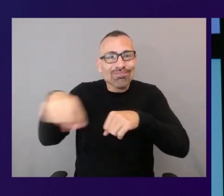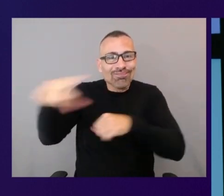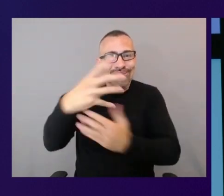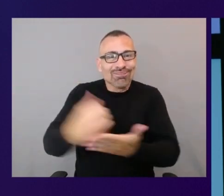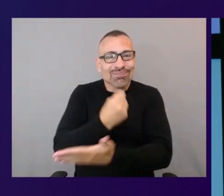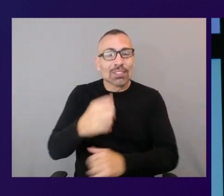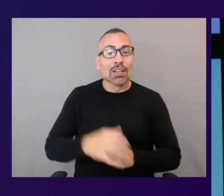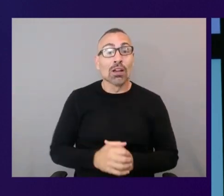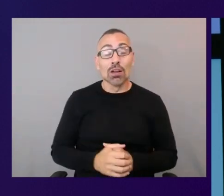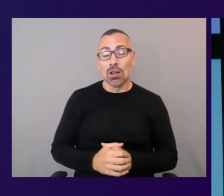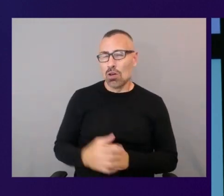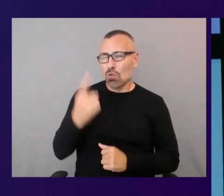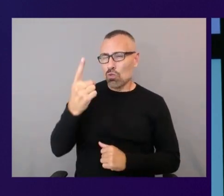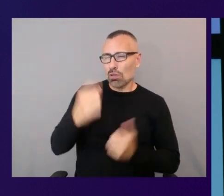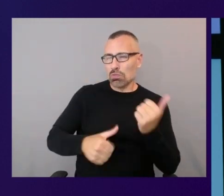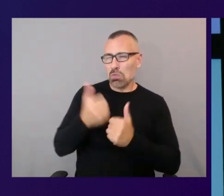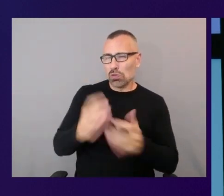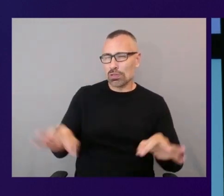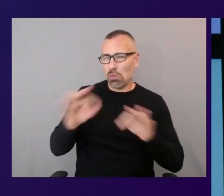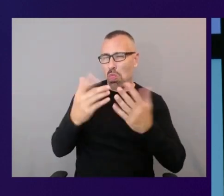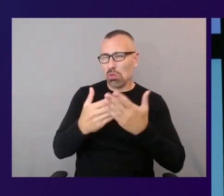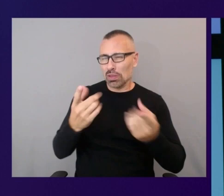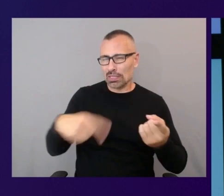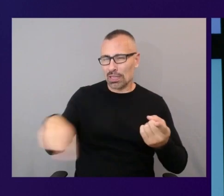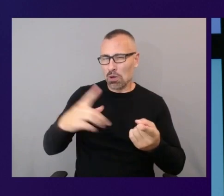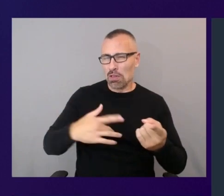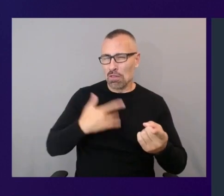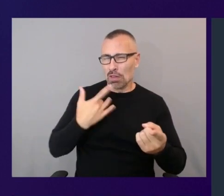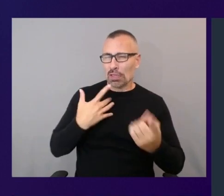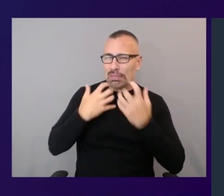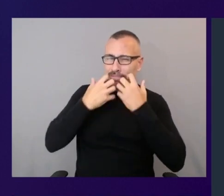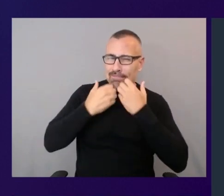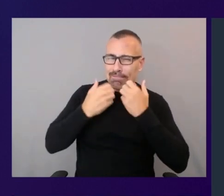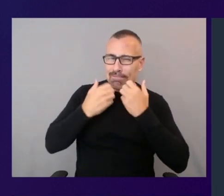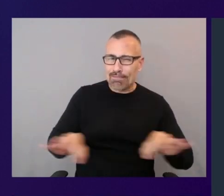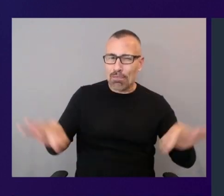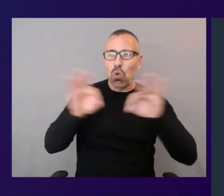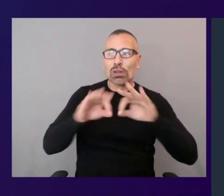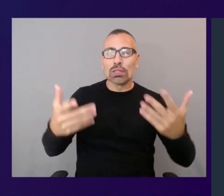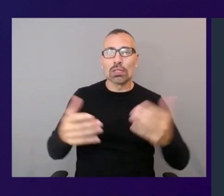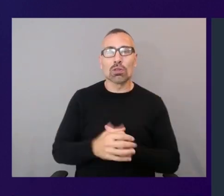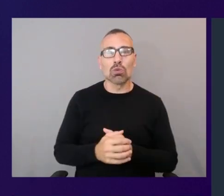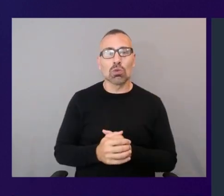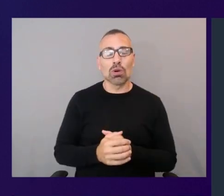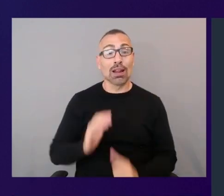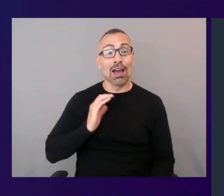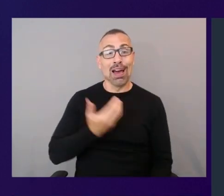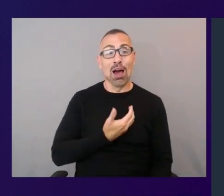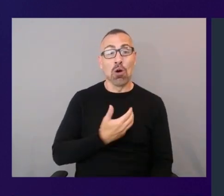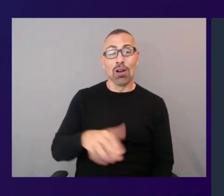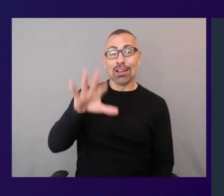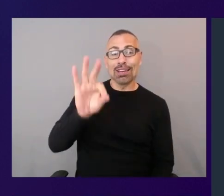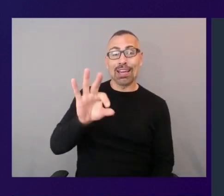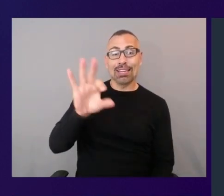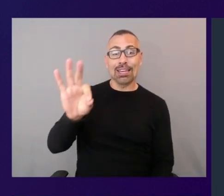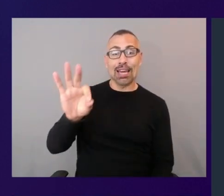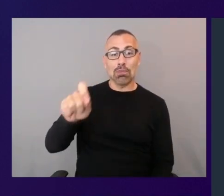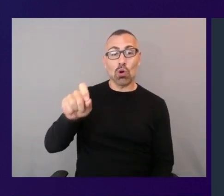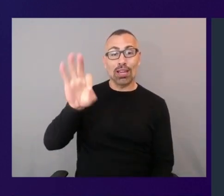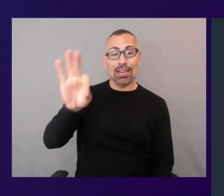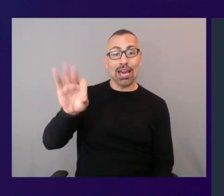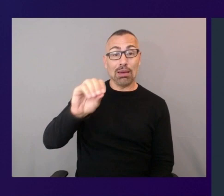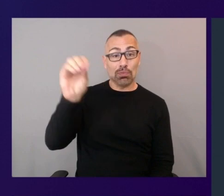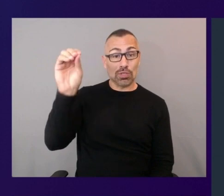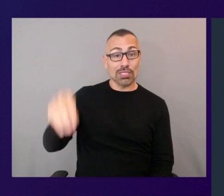important things that we feel like creates a ton of value for customers is our 99.9% uptime SLA. It